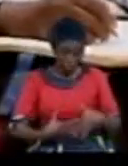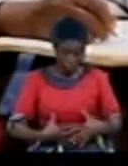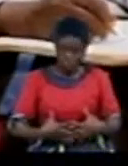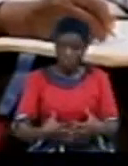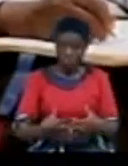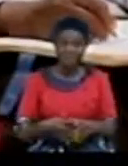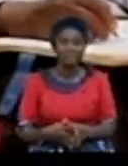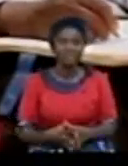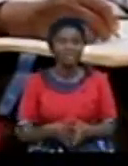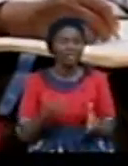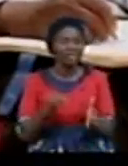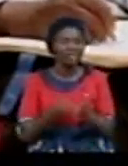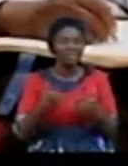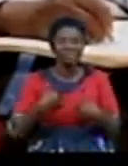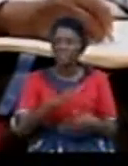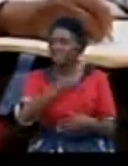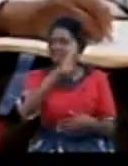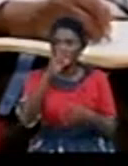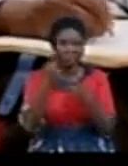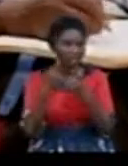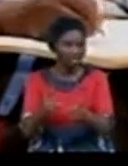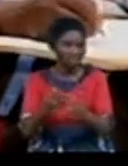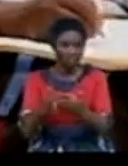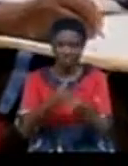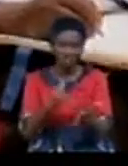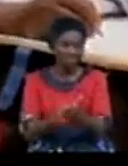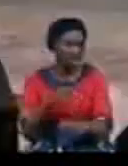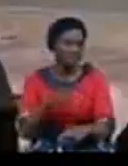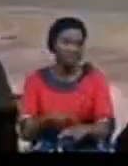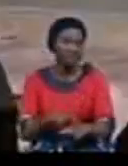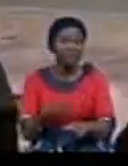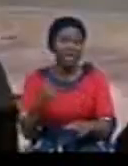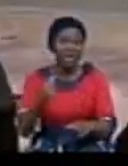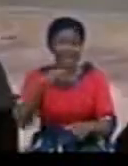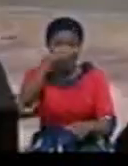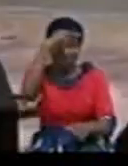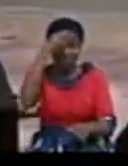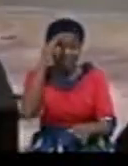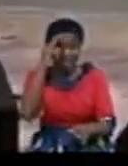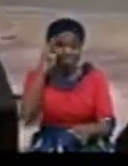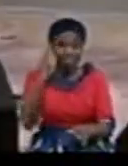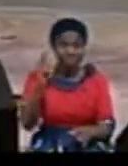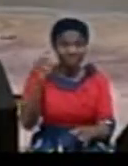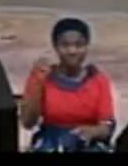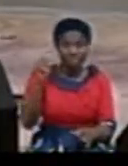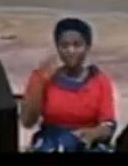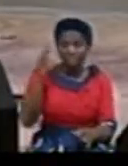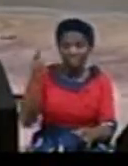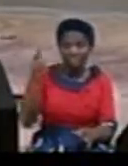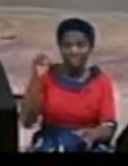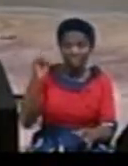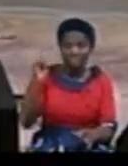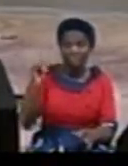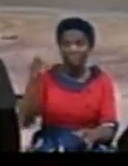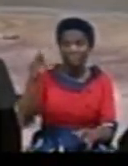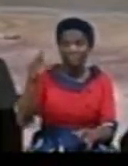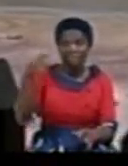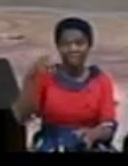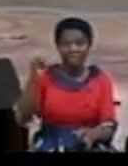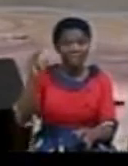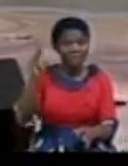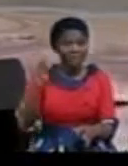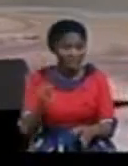never happened before that time. A virgin shall be with child. And then it happened. If